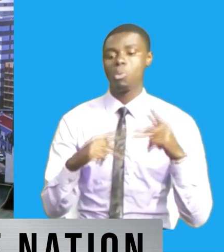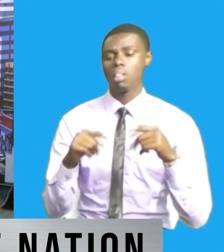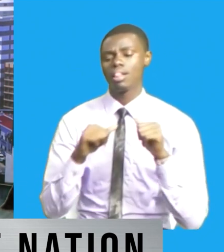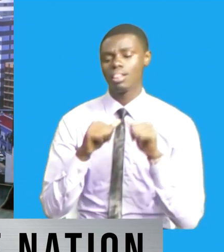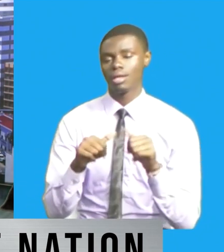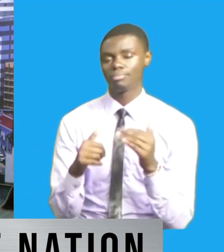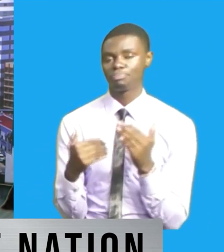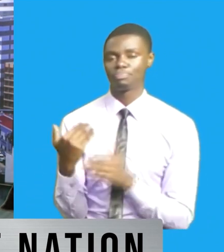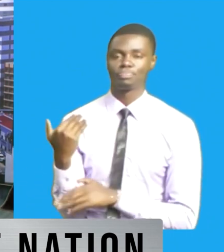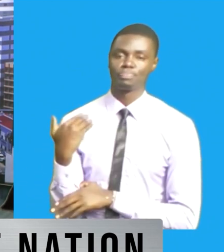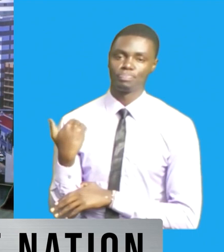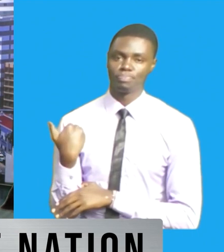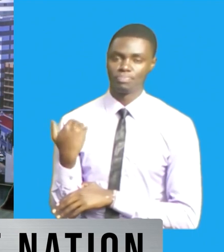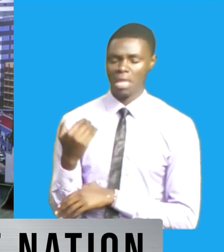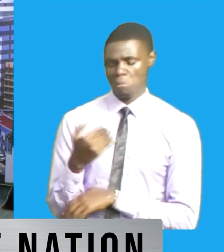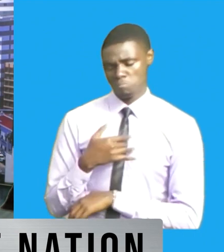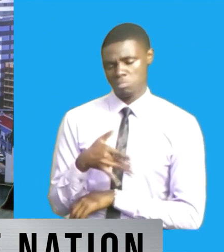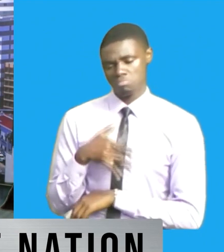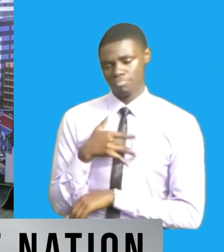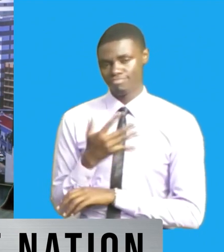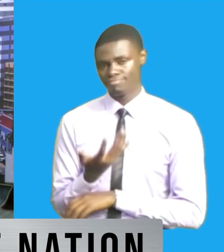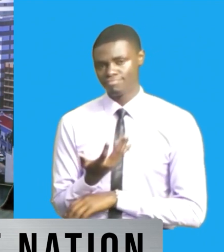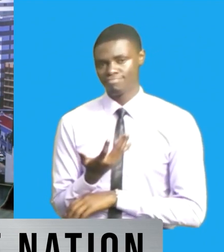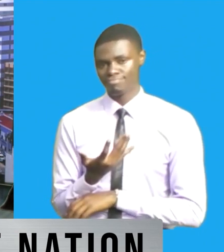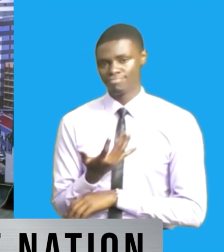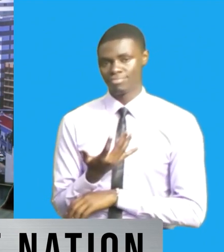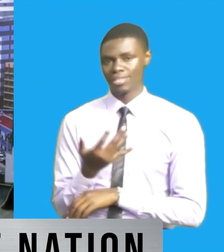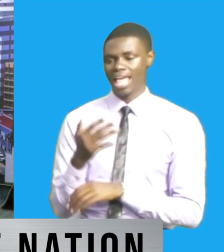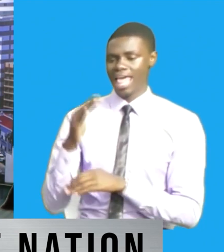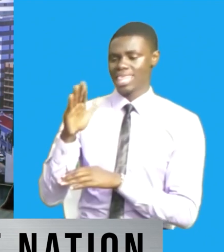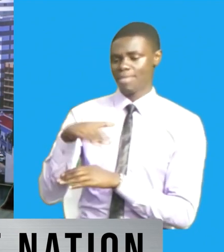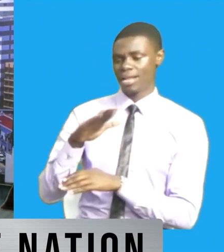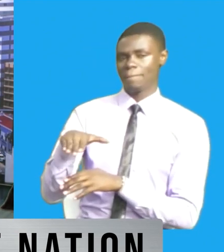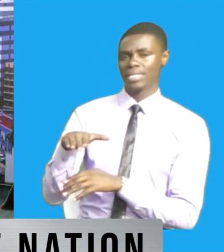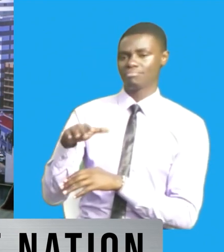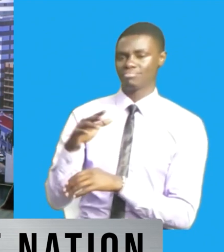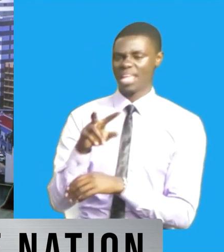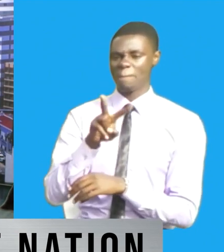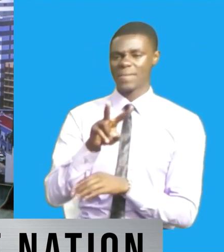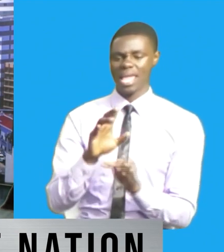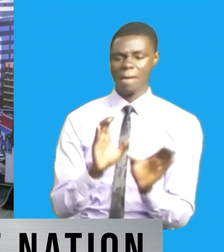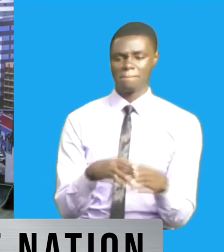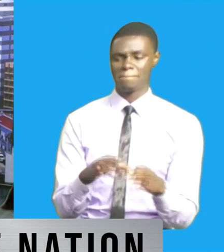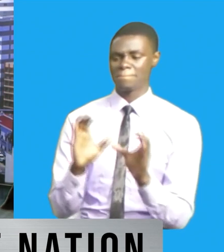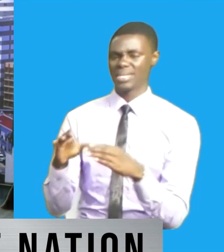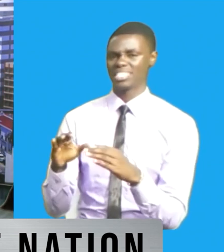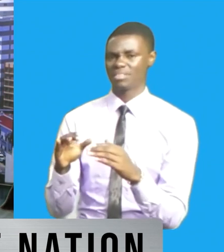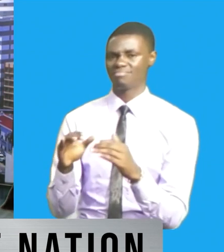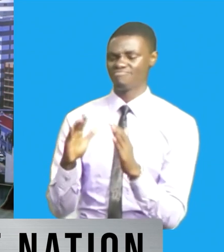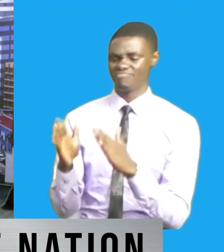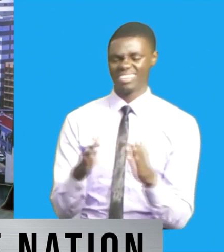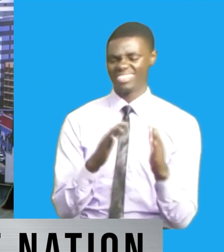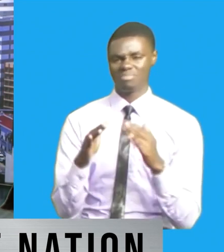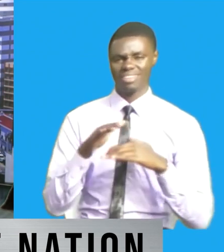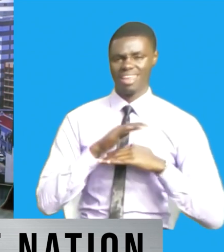zikaendelea kusumbua. So JONA, I feel that the parliamentary bipartisan arrangement is not